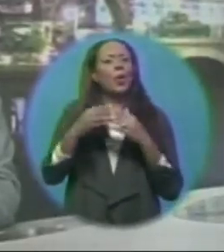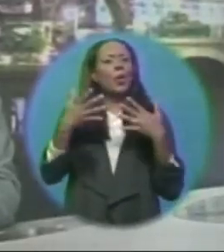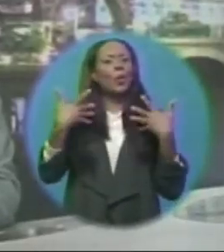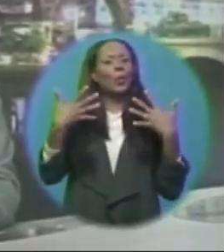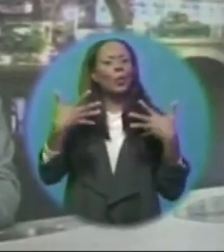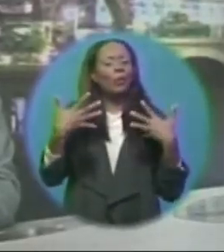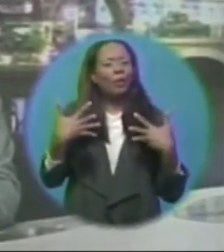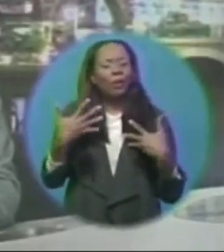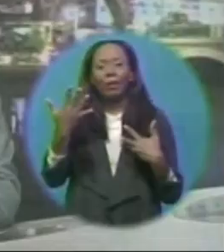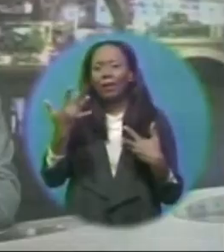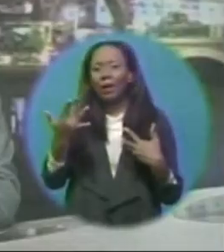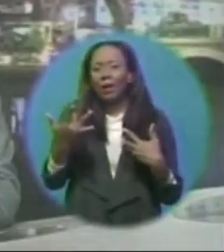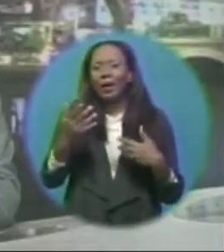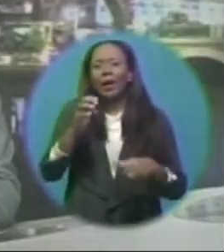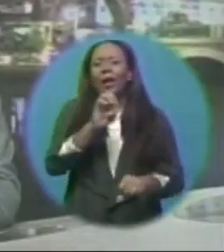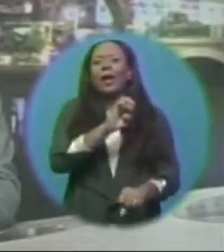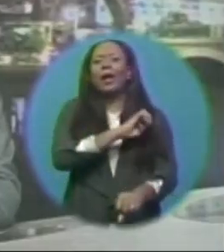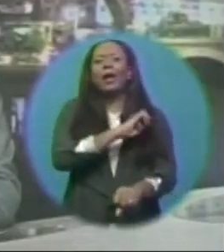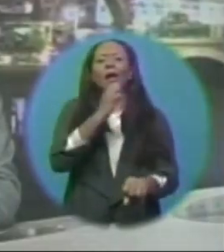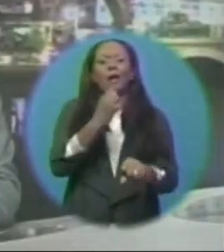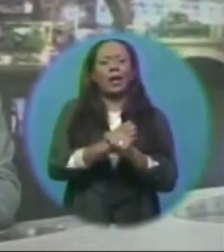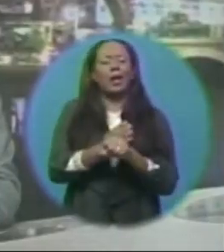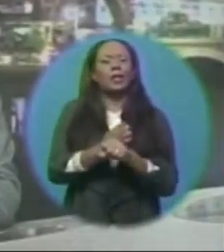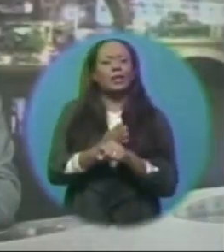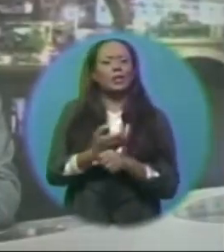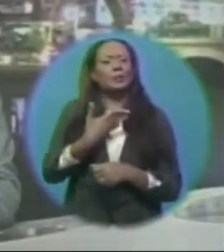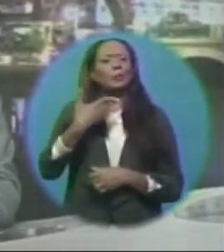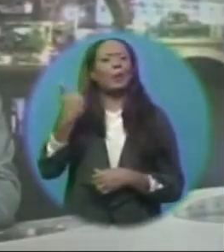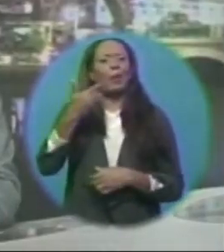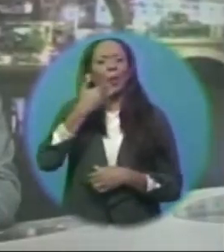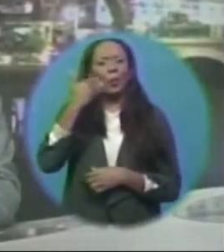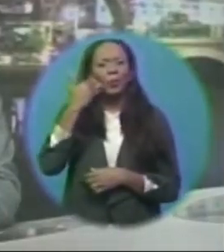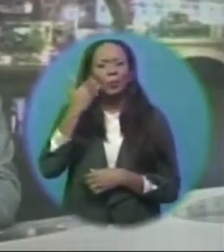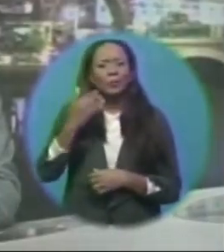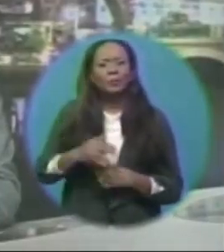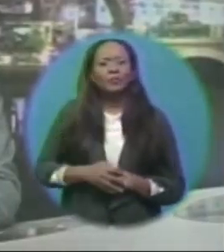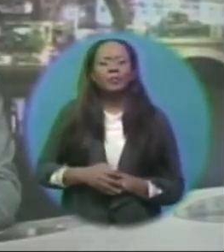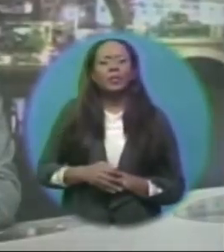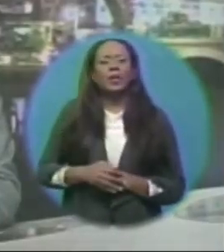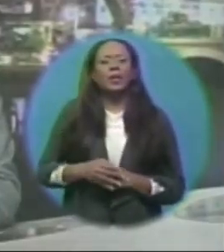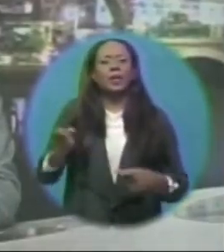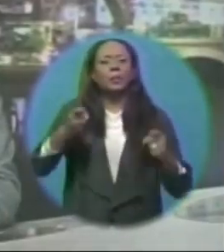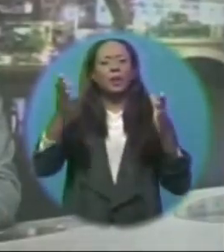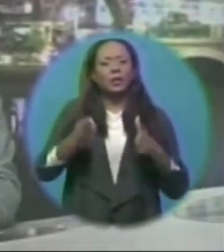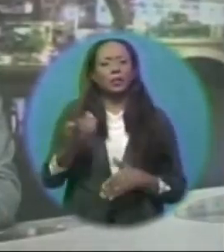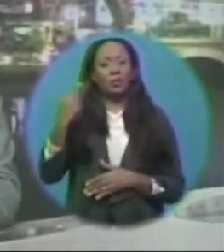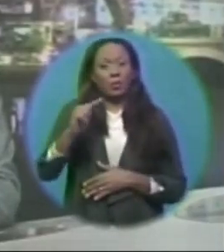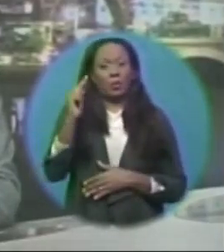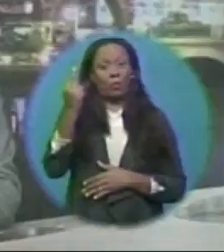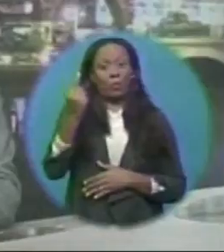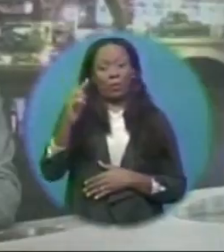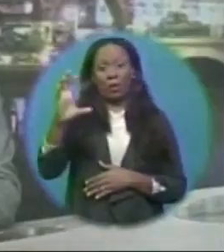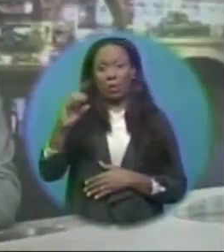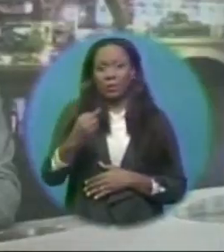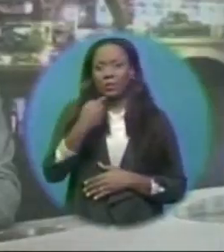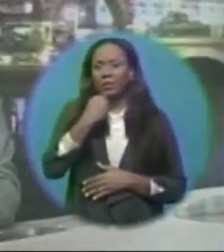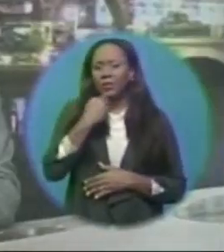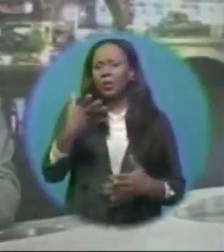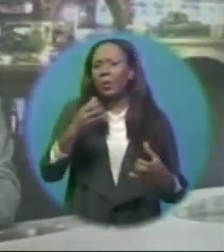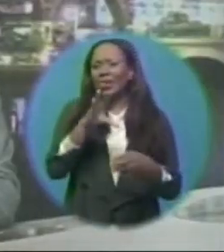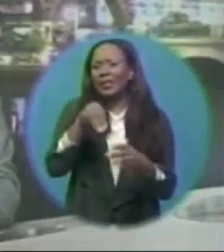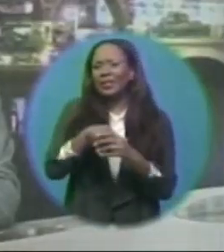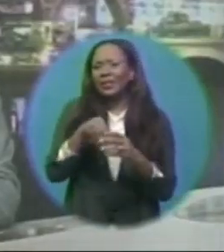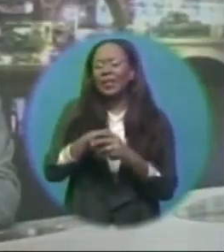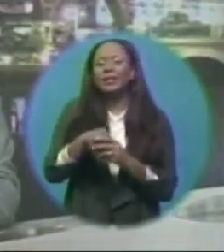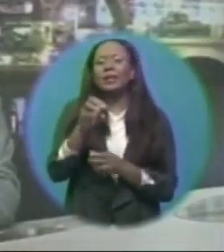more energy-efficient homes to the local market. The company's operations manager, Joshua Reed, says it's part of their commitment towards investing